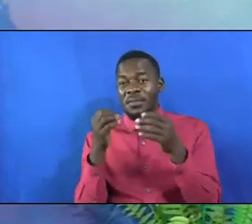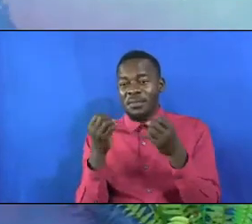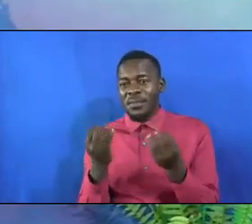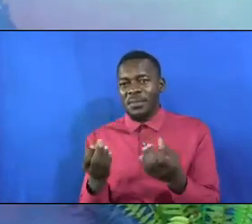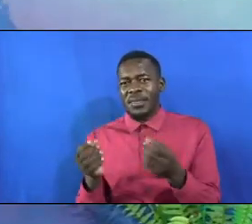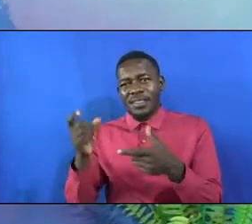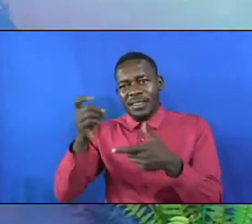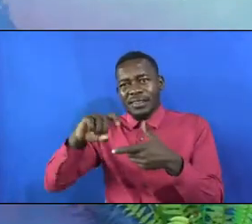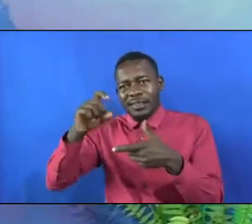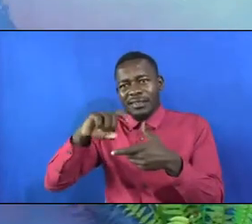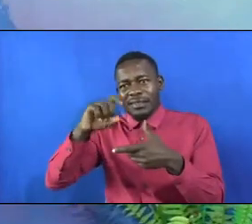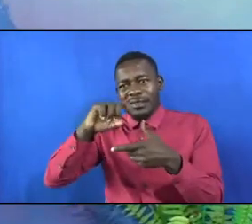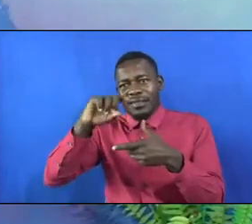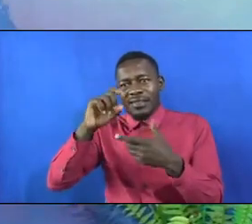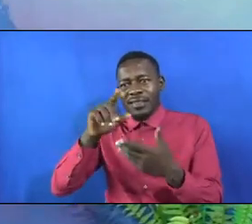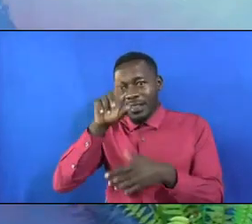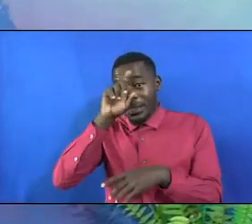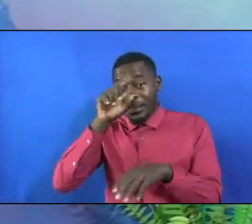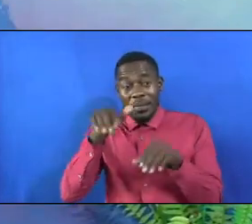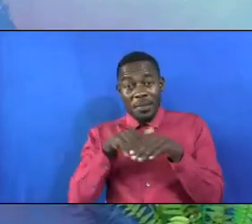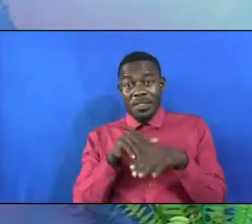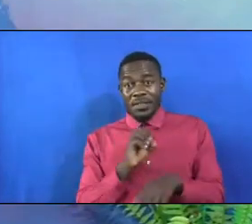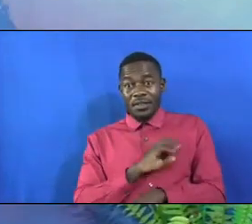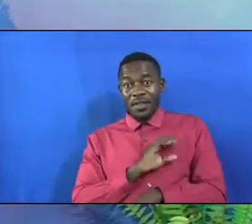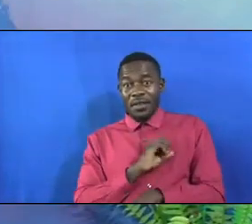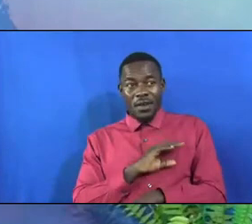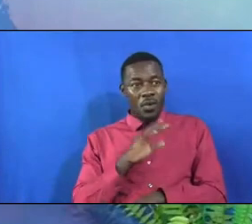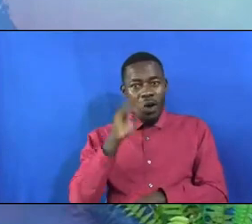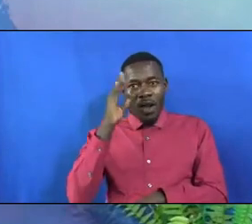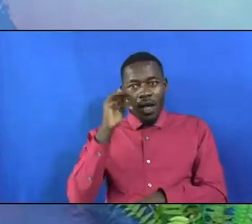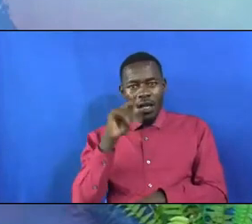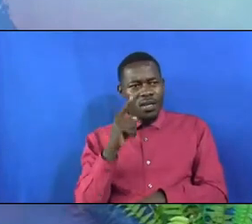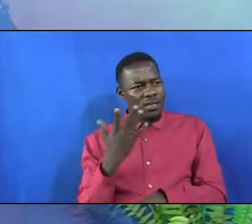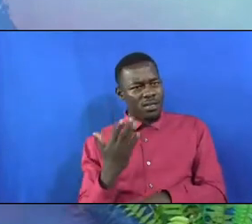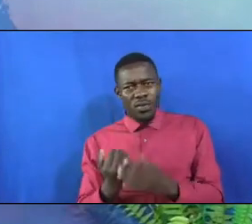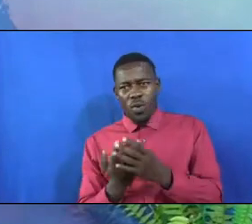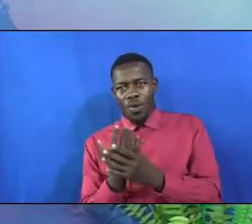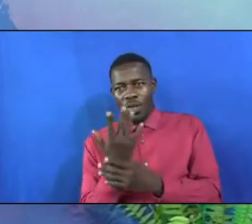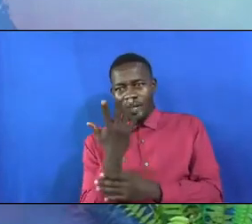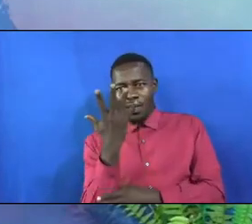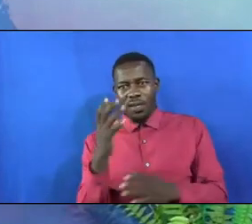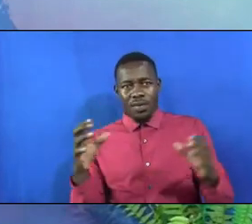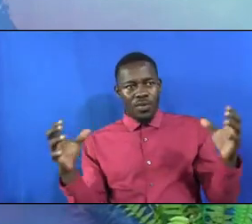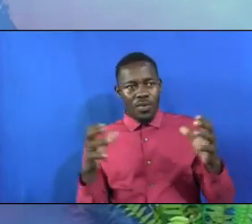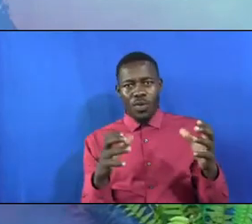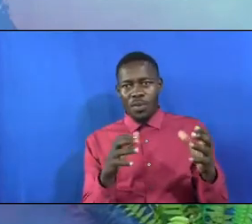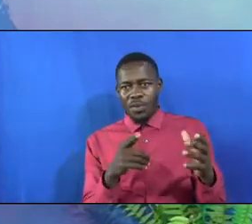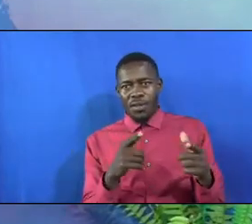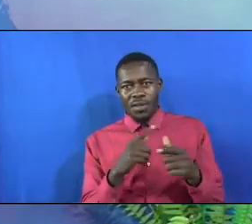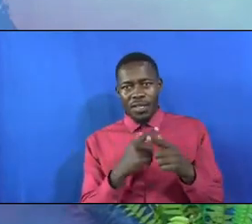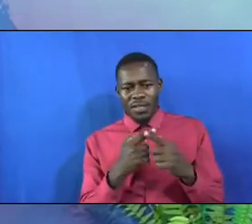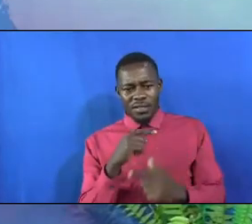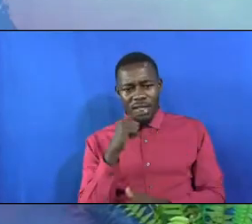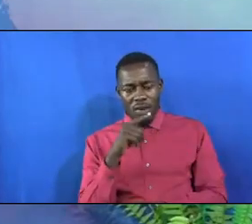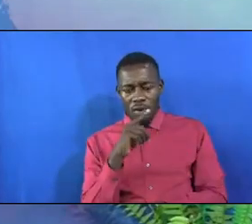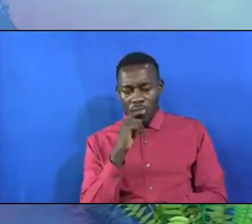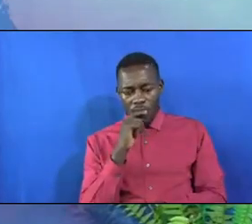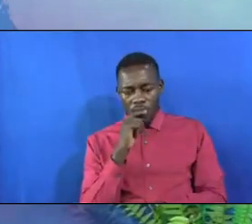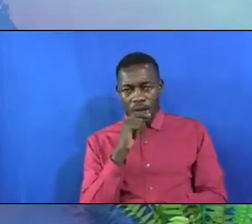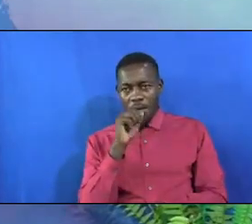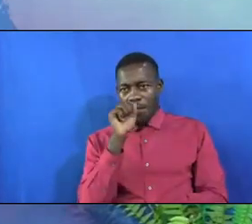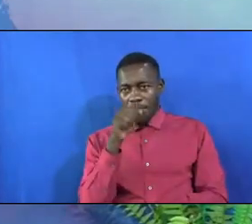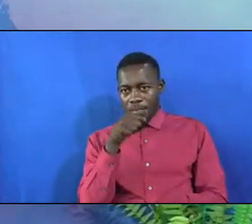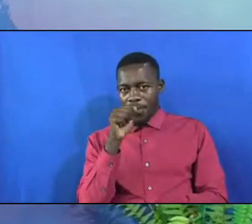will have no times of increasing. I mean, they will be tired. It will be man to himself. But we said